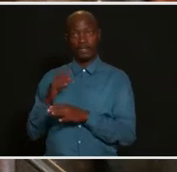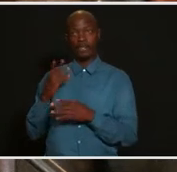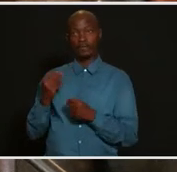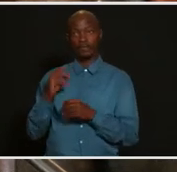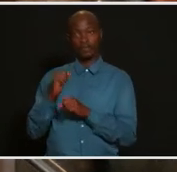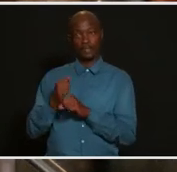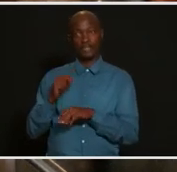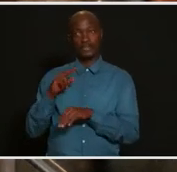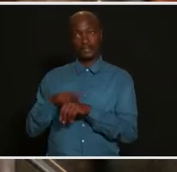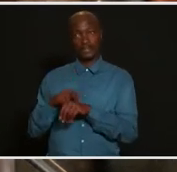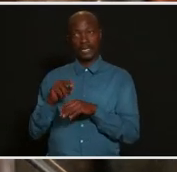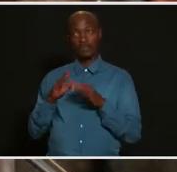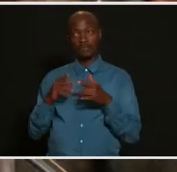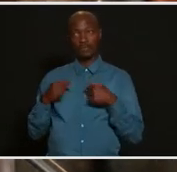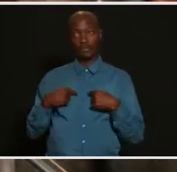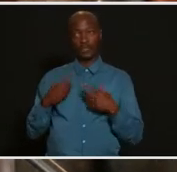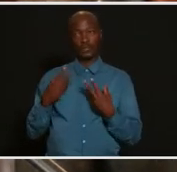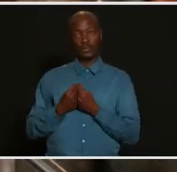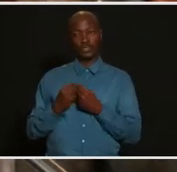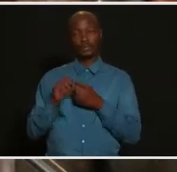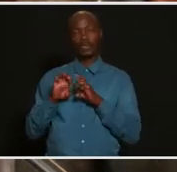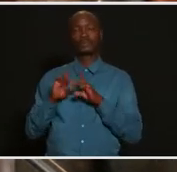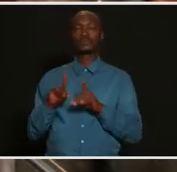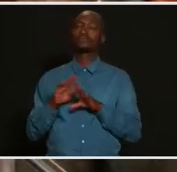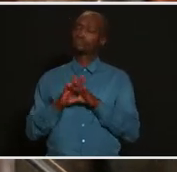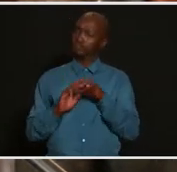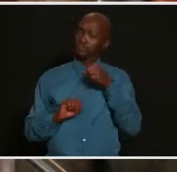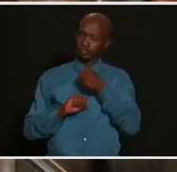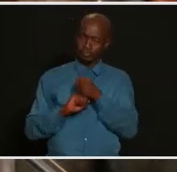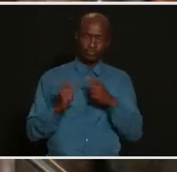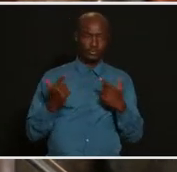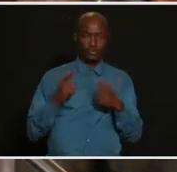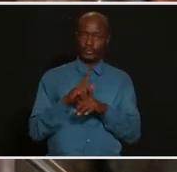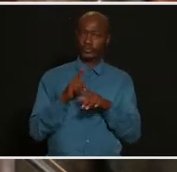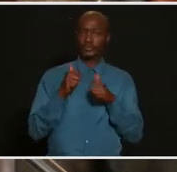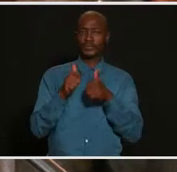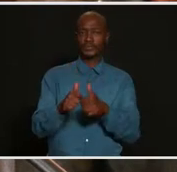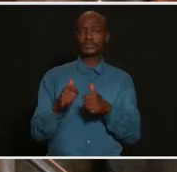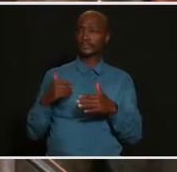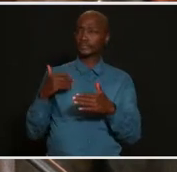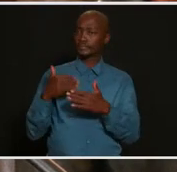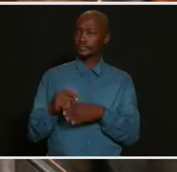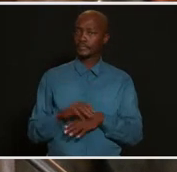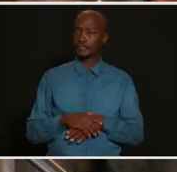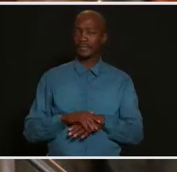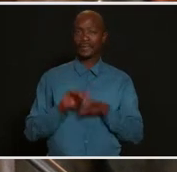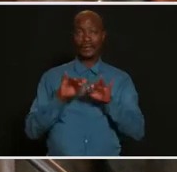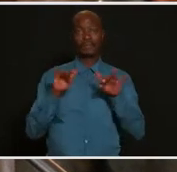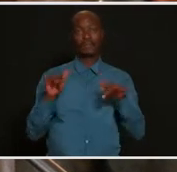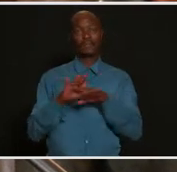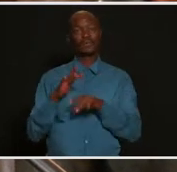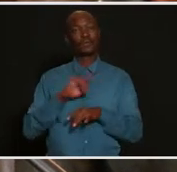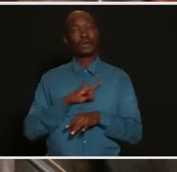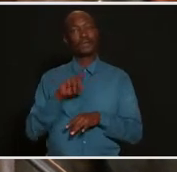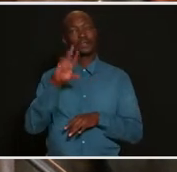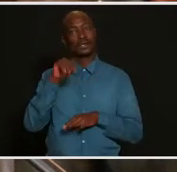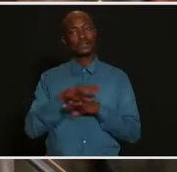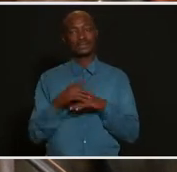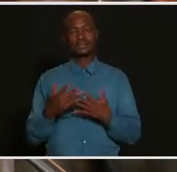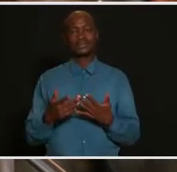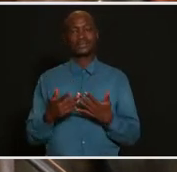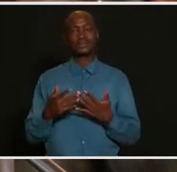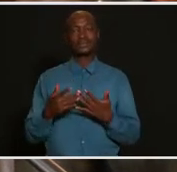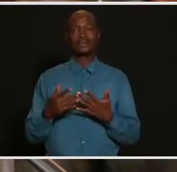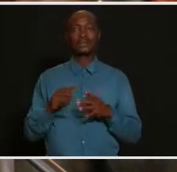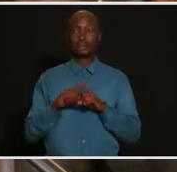with my education and they have been very supportive with me people used to ask me why I do homeschooling I never had the answer but